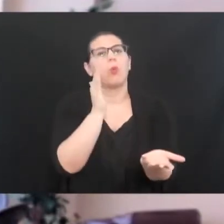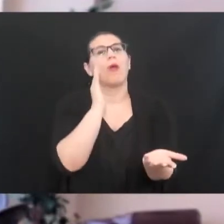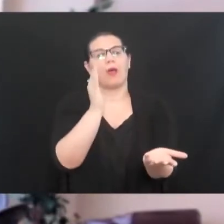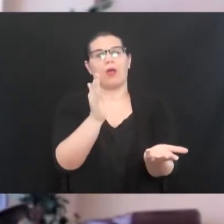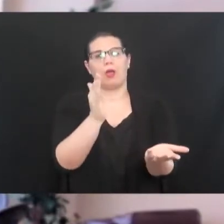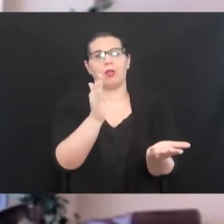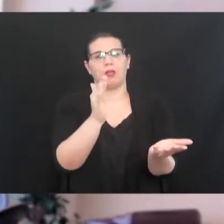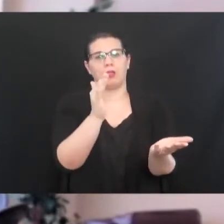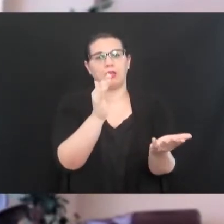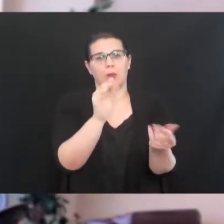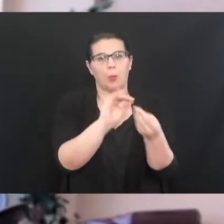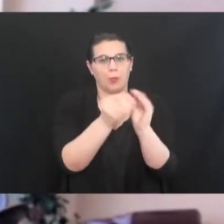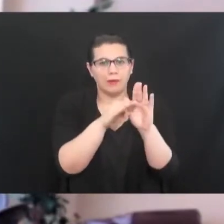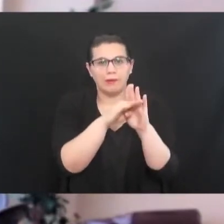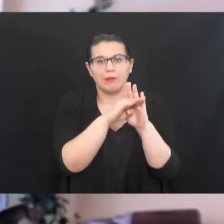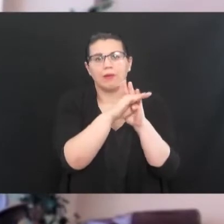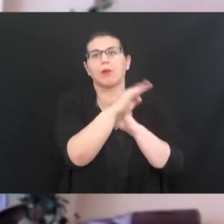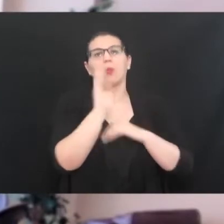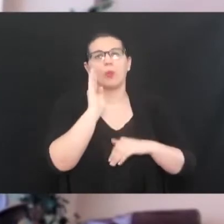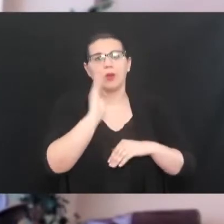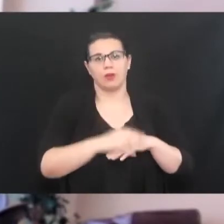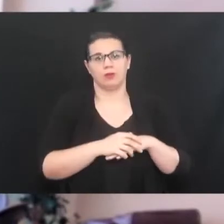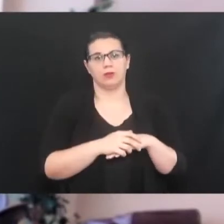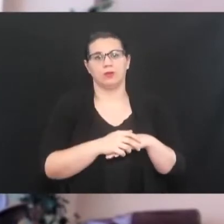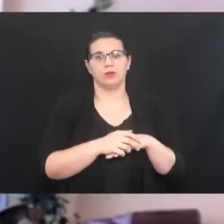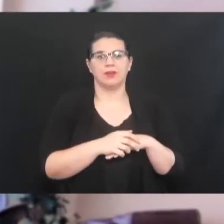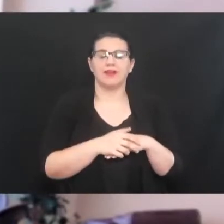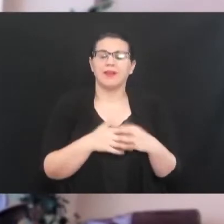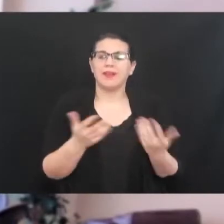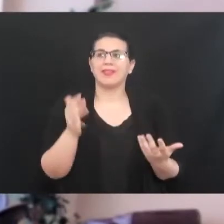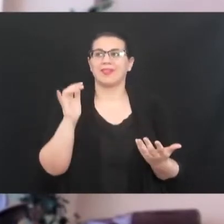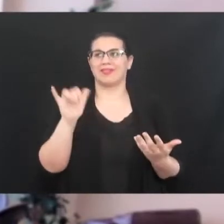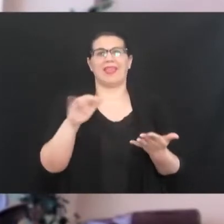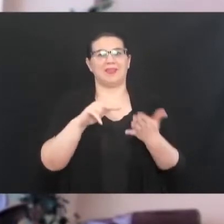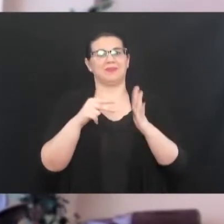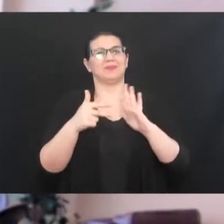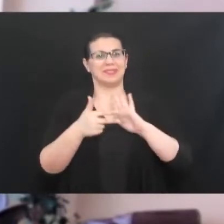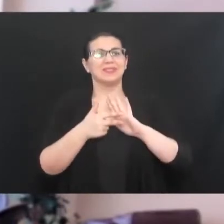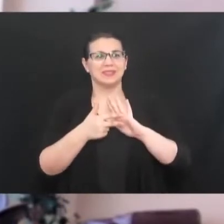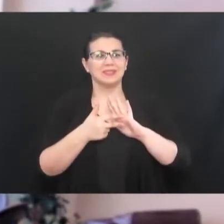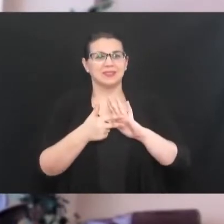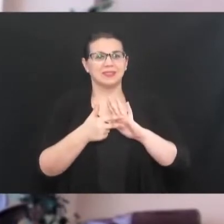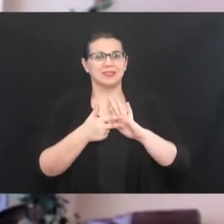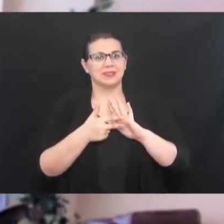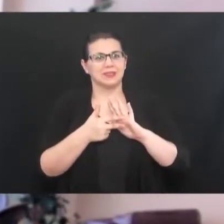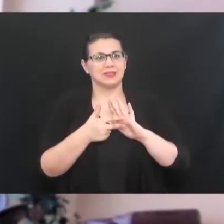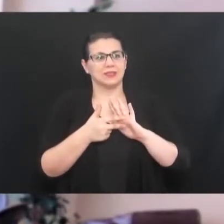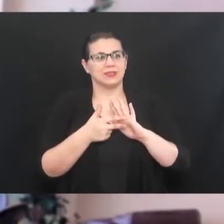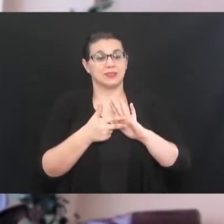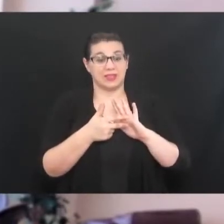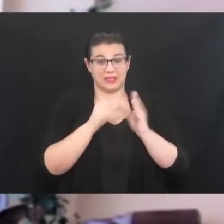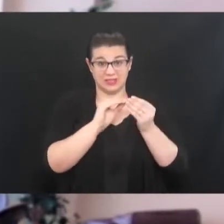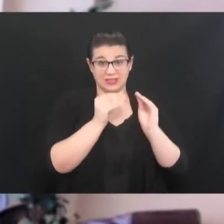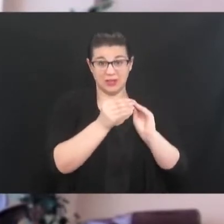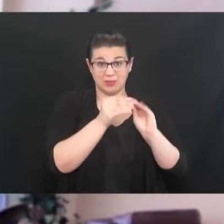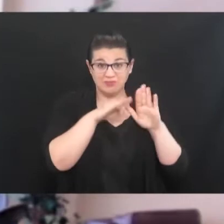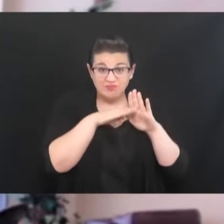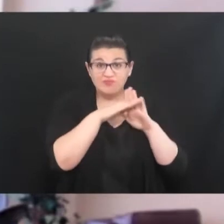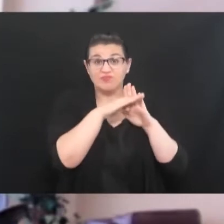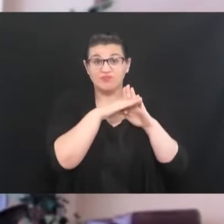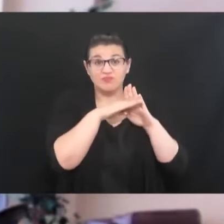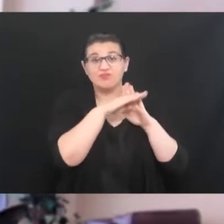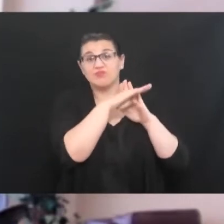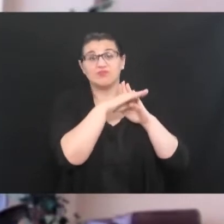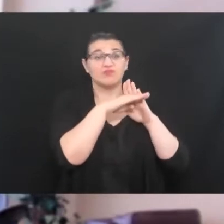And with that, it is almost certain that as we continue to assess the